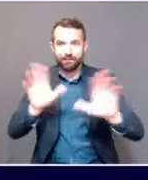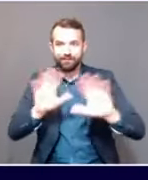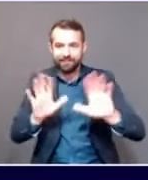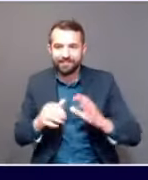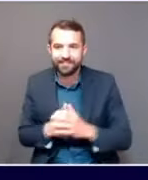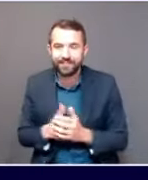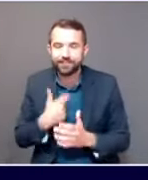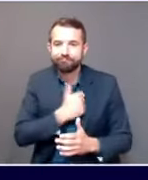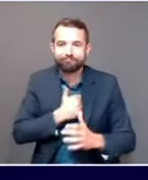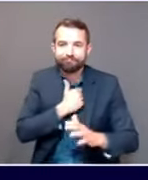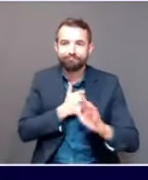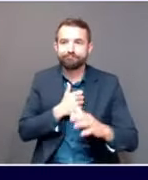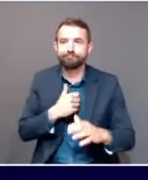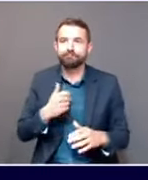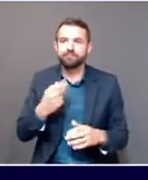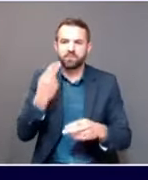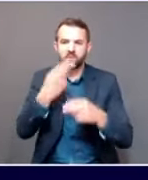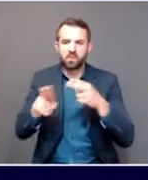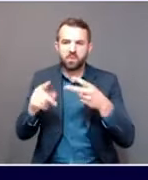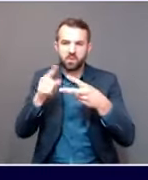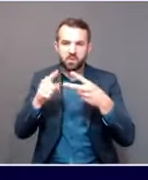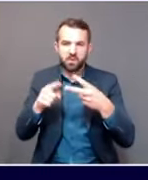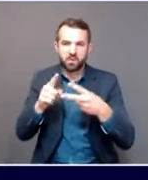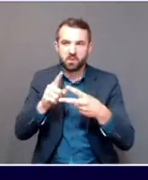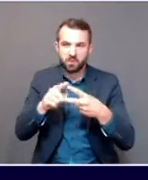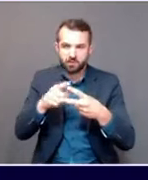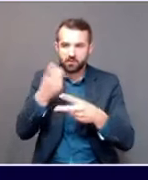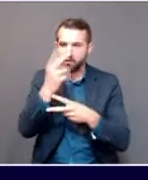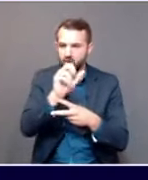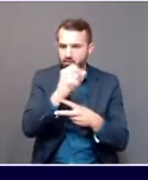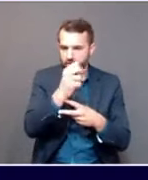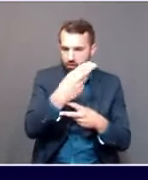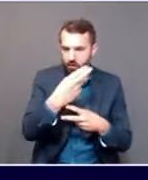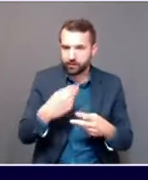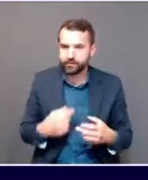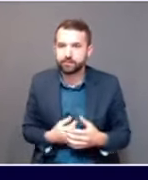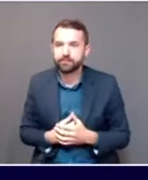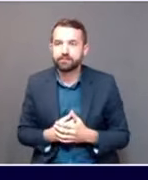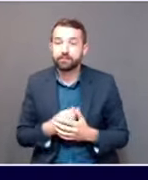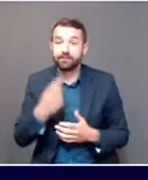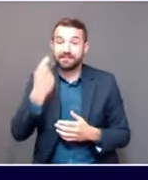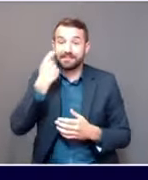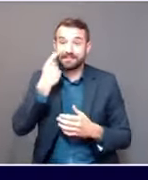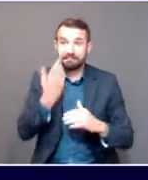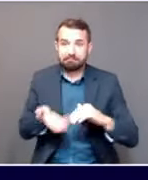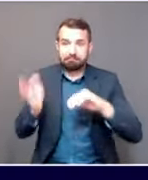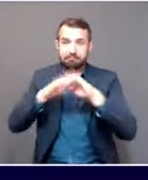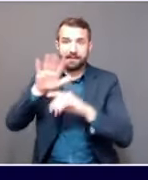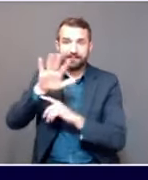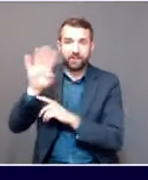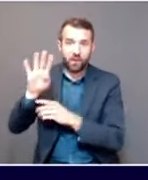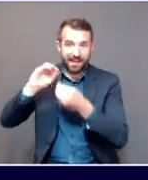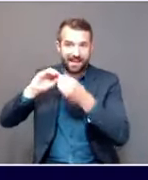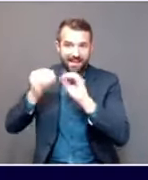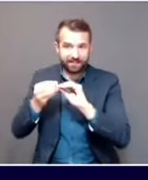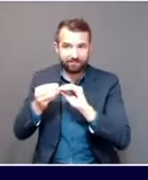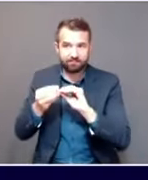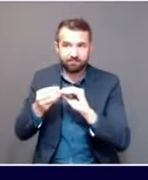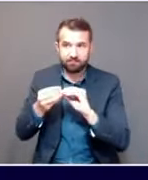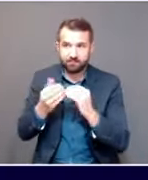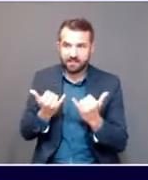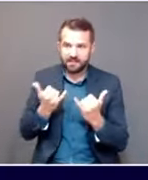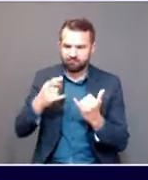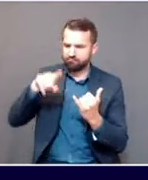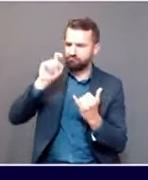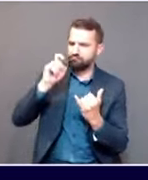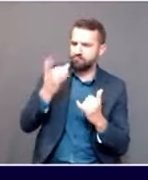two quick questions, Dr. Shah. It sounds like this spike in cases of 54 cases is a bit of a mystery at this point.